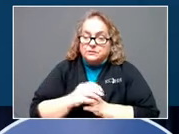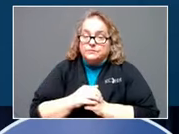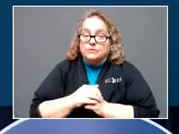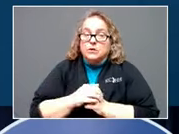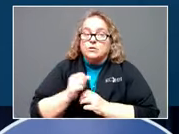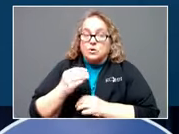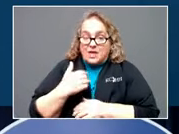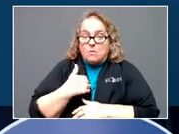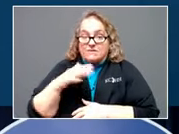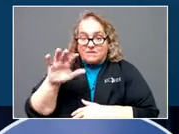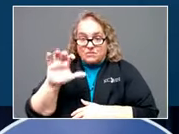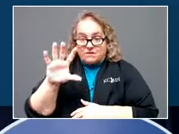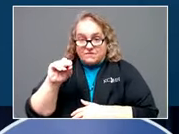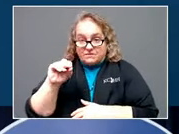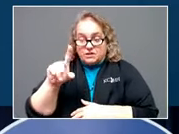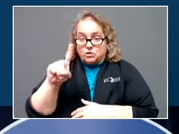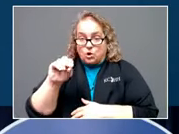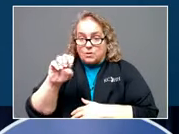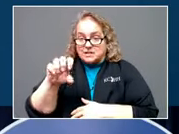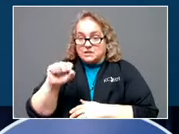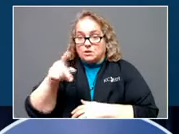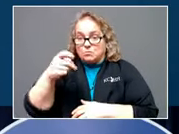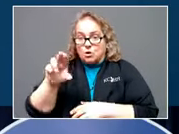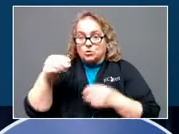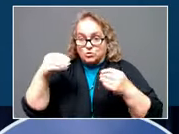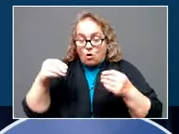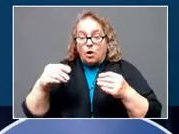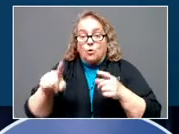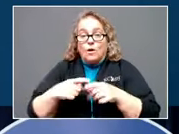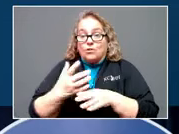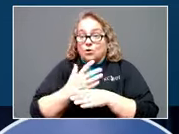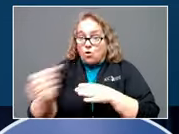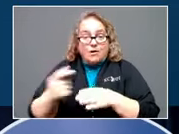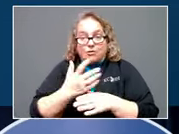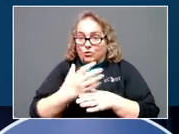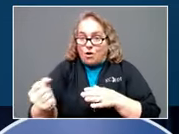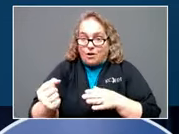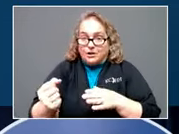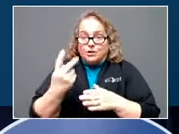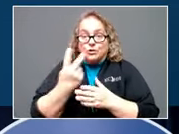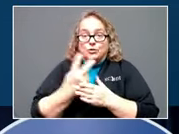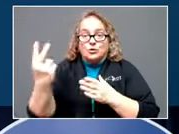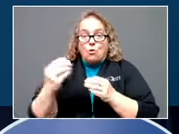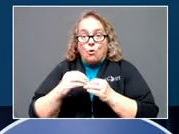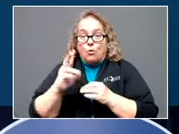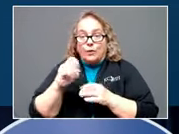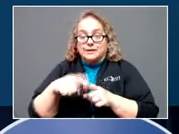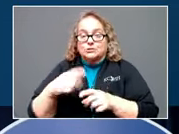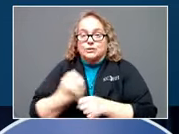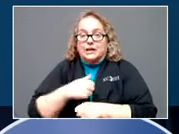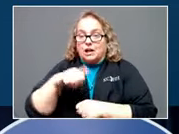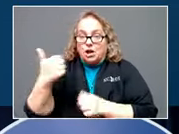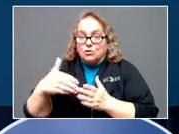doses per store, and when they're gone, they're gone. And so it'll be 2 more weeks before they get another shipment. But that is where it'll start. This will go live